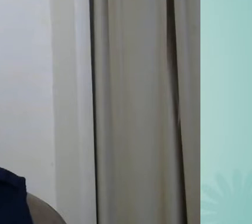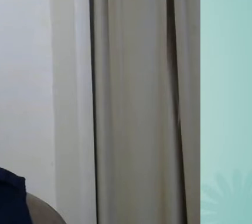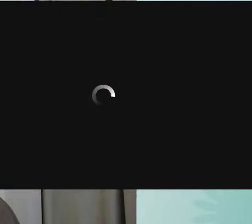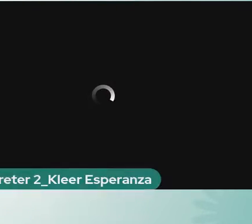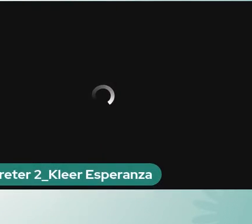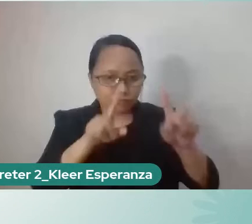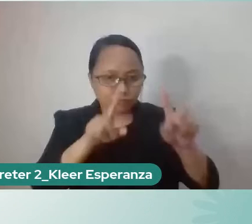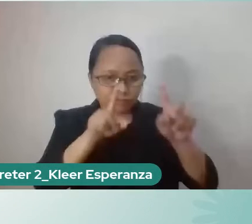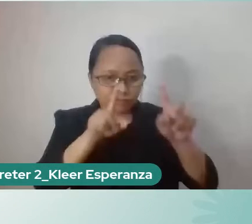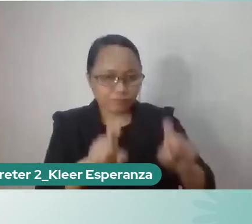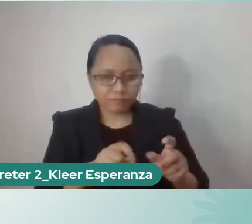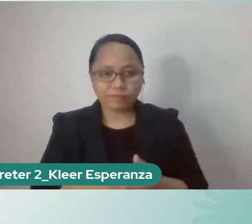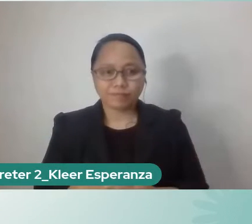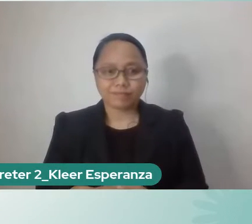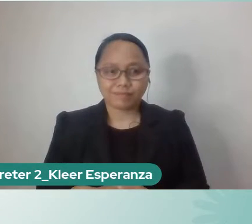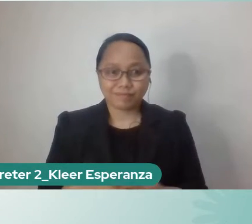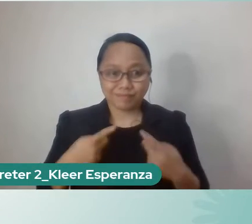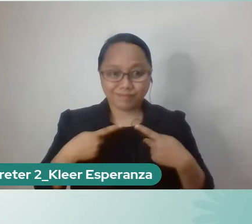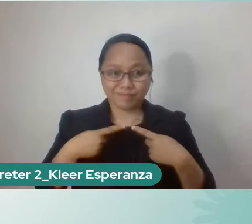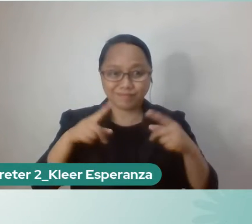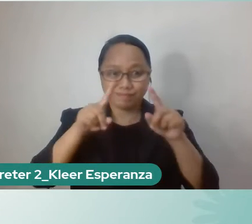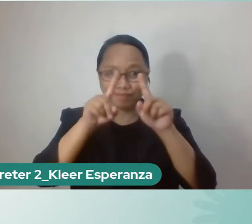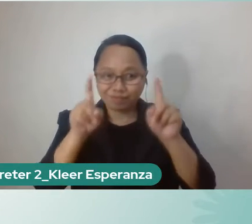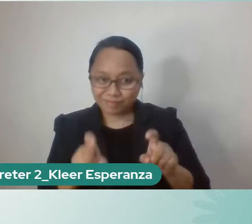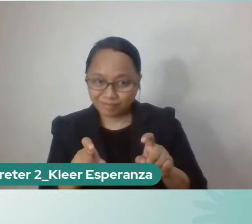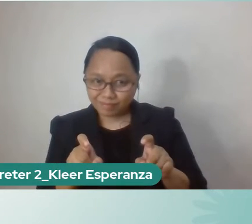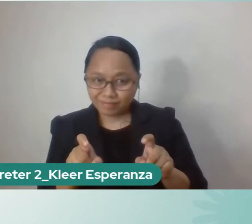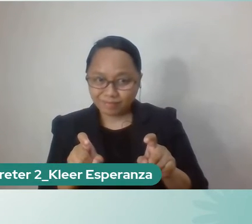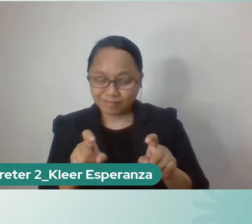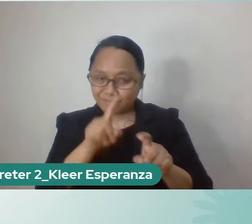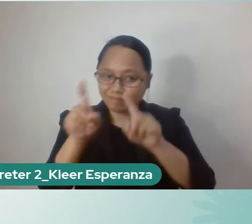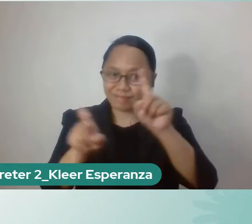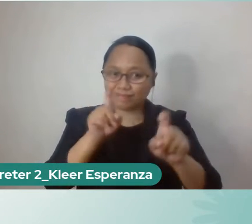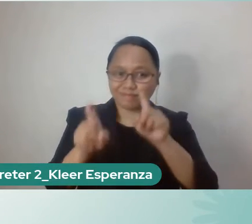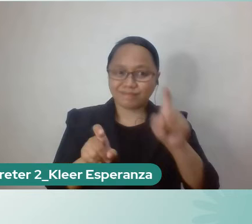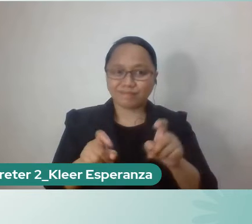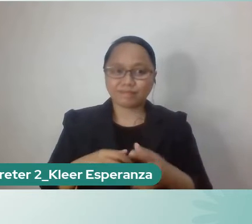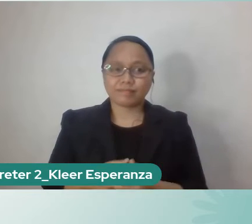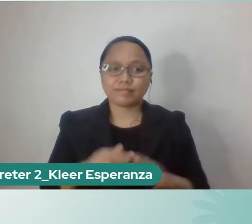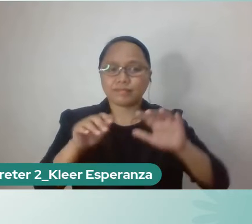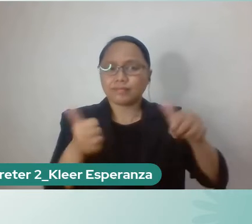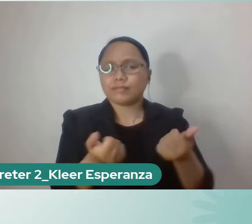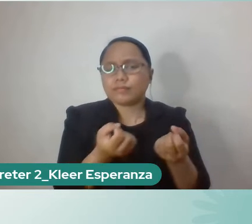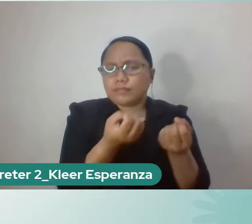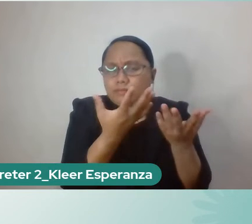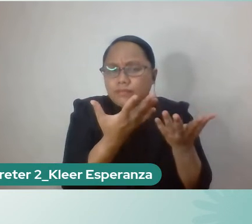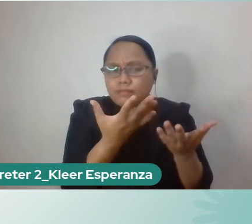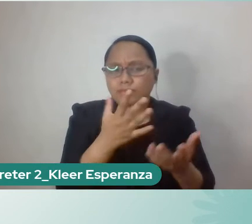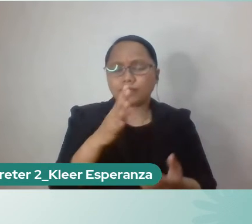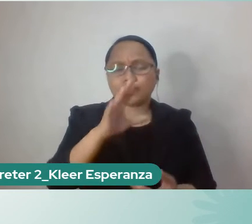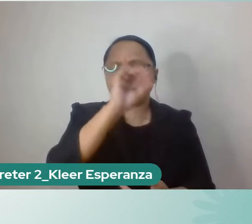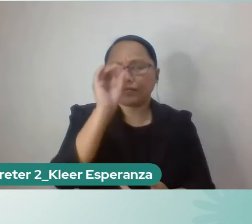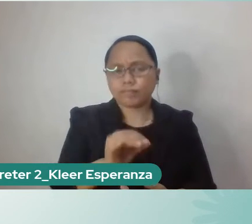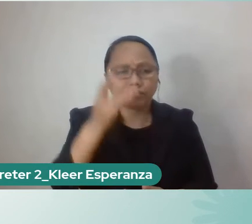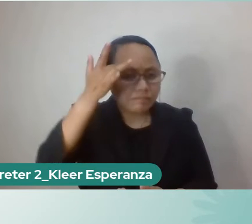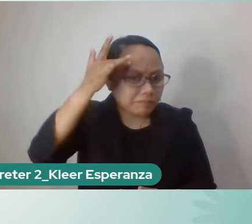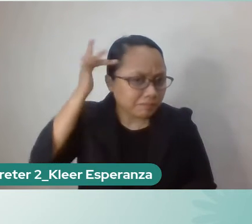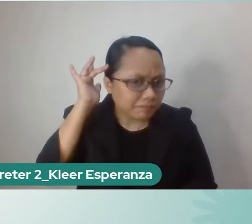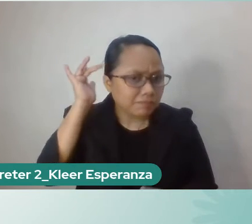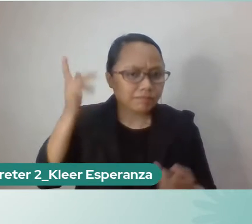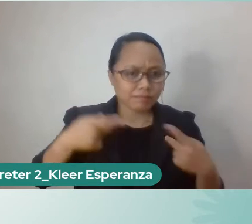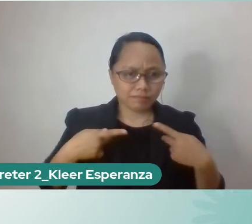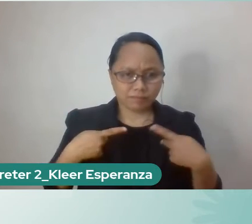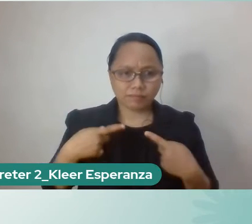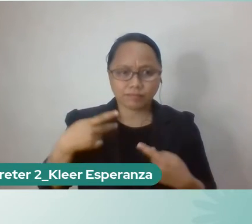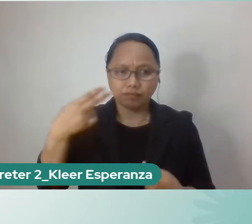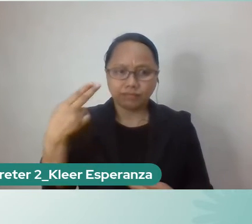cerebral question. It's a cerebral question. So how many % sensitivity is HPV DNA screening test?